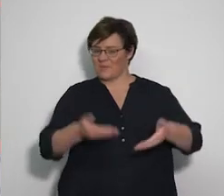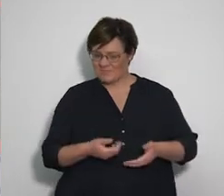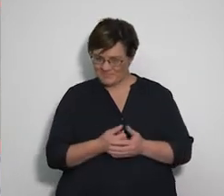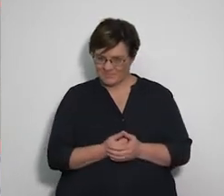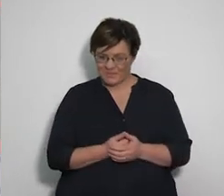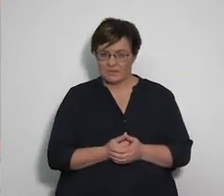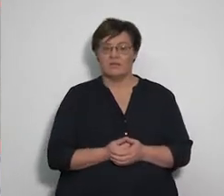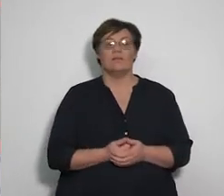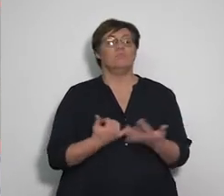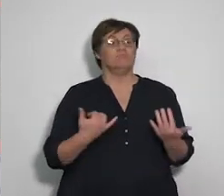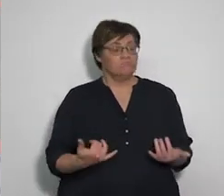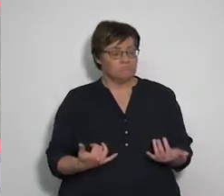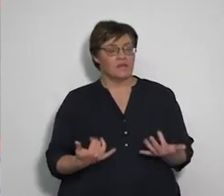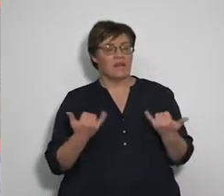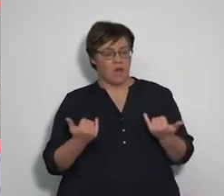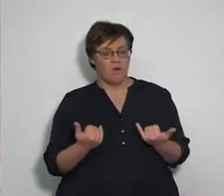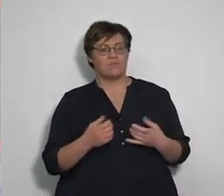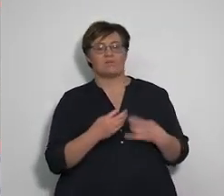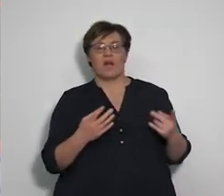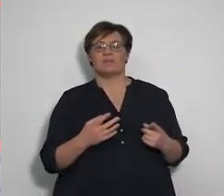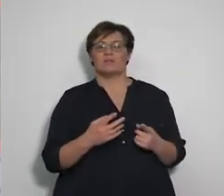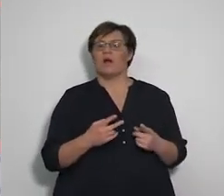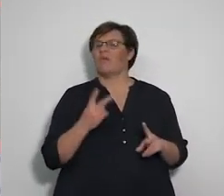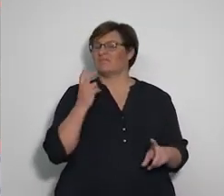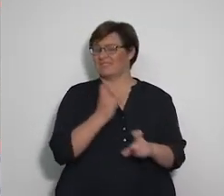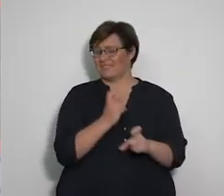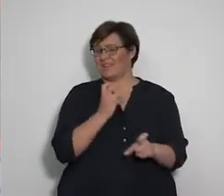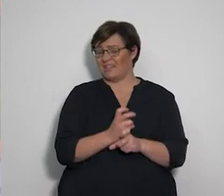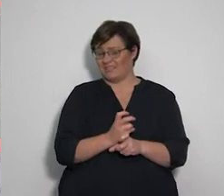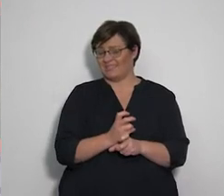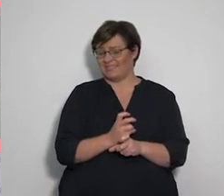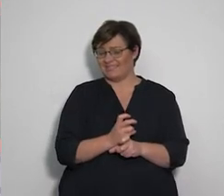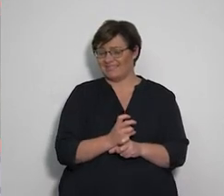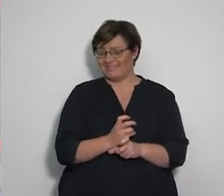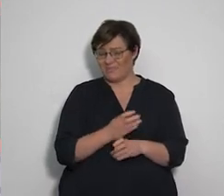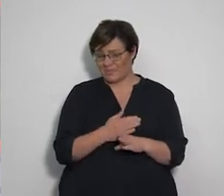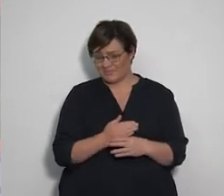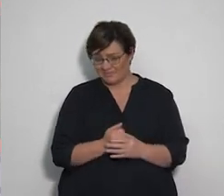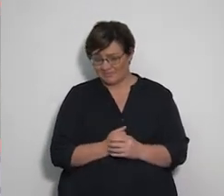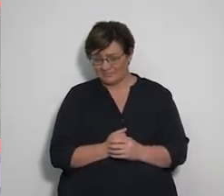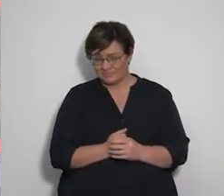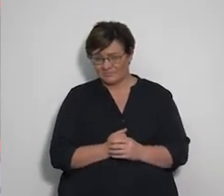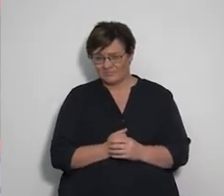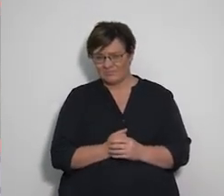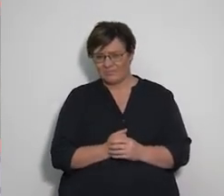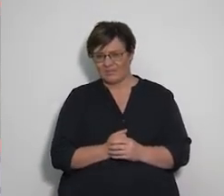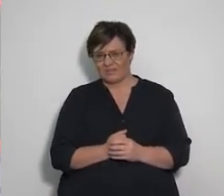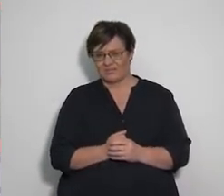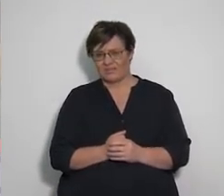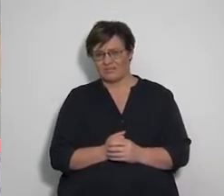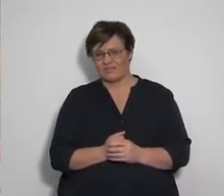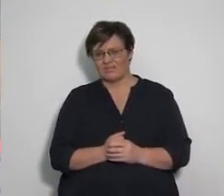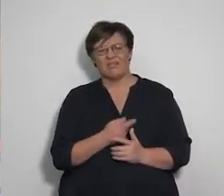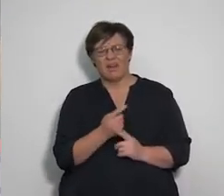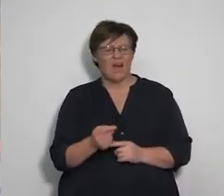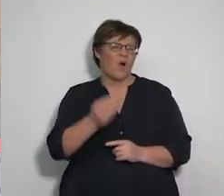Welcome back. We are about to tackle some hard work. You know what? Knowing